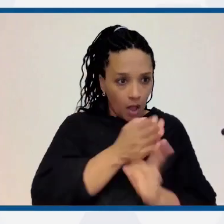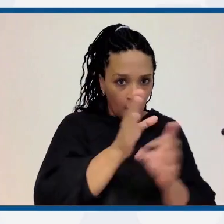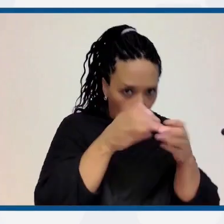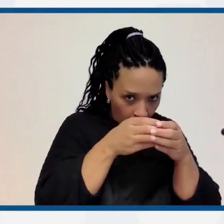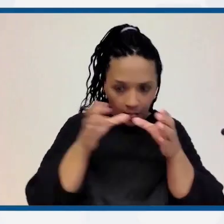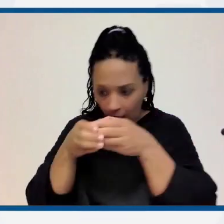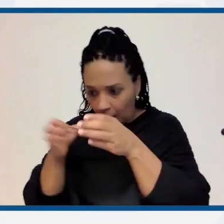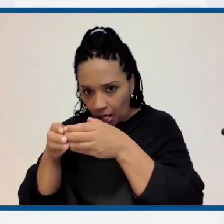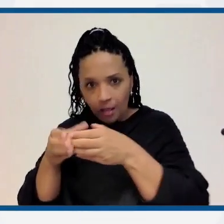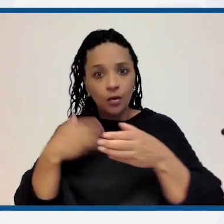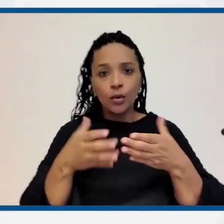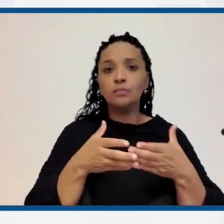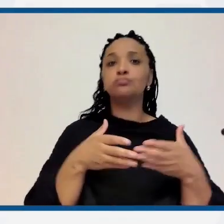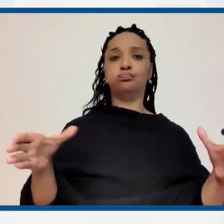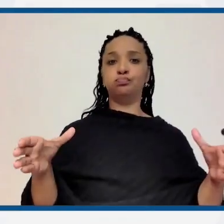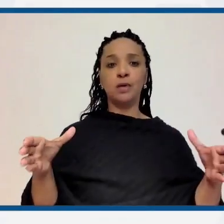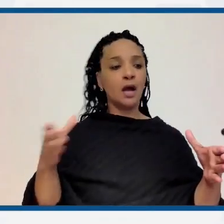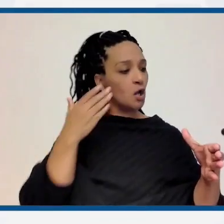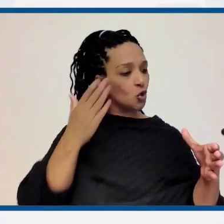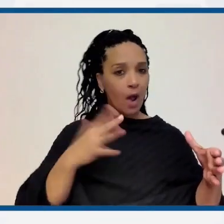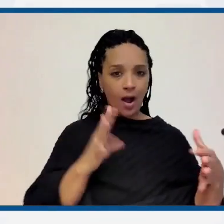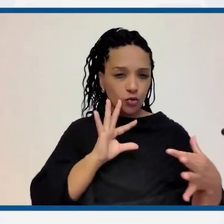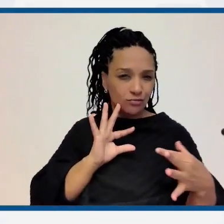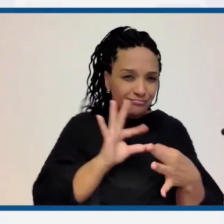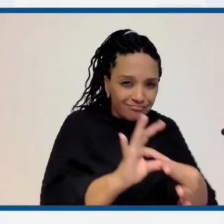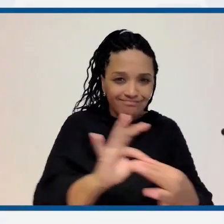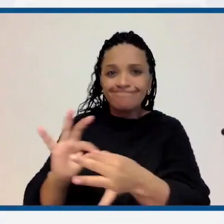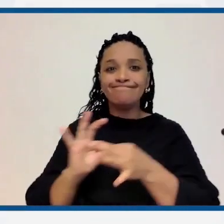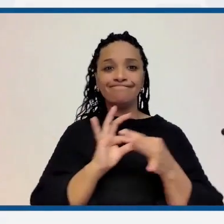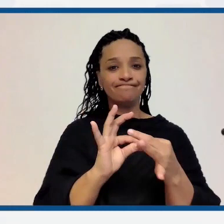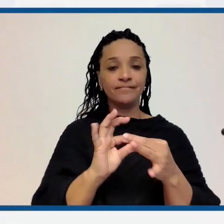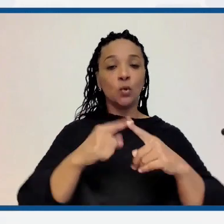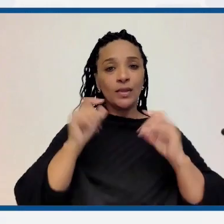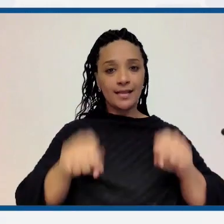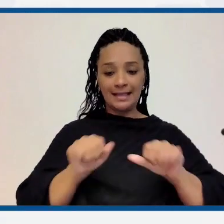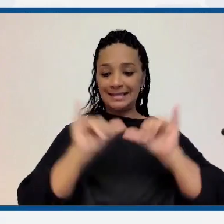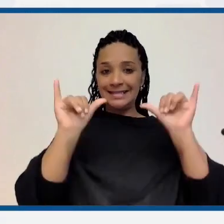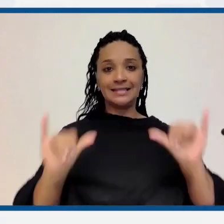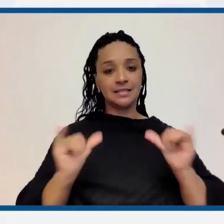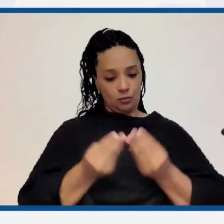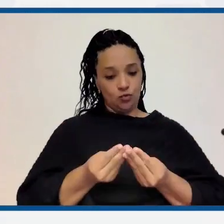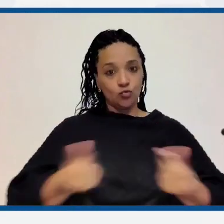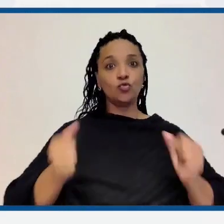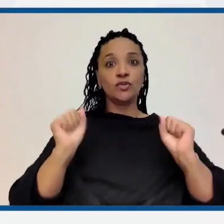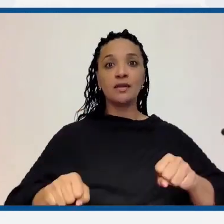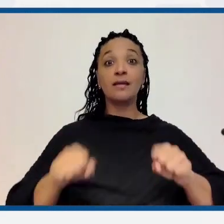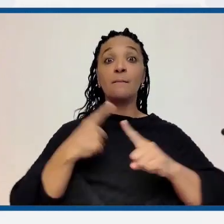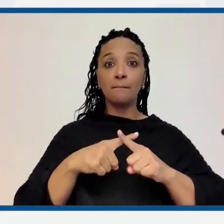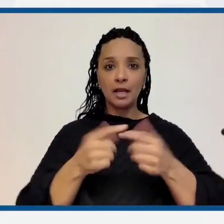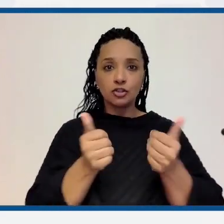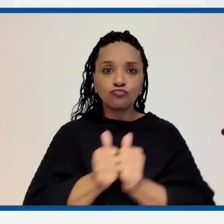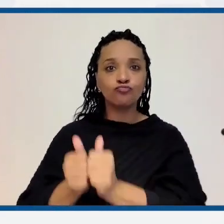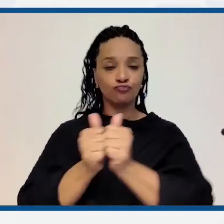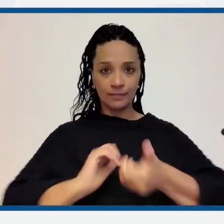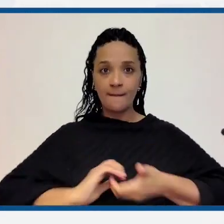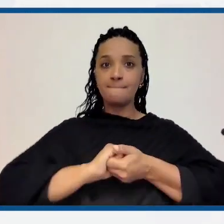the nut on how to dismantle those silos so we can have the systemic solutions, the collaboration, the partnerships, not just